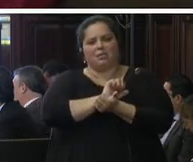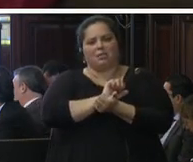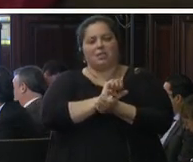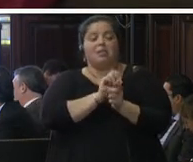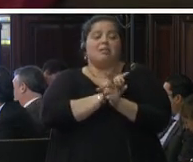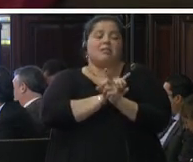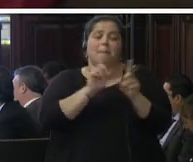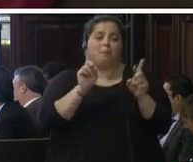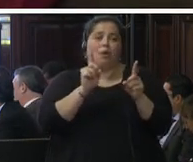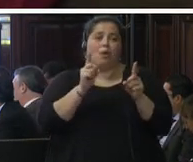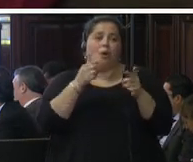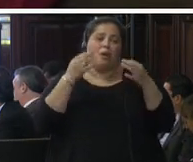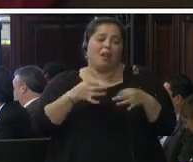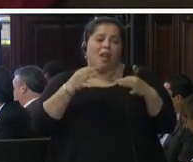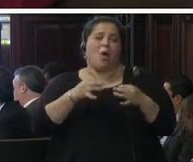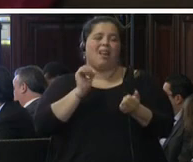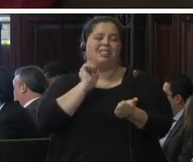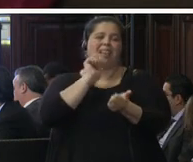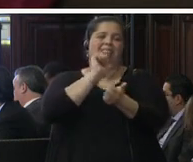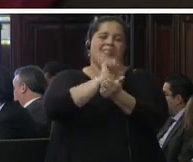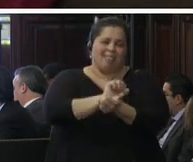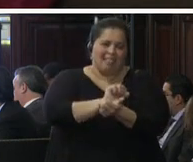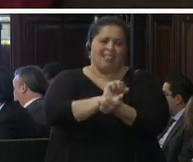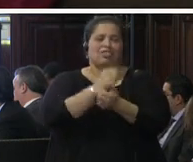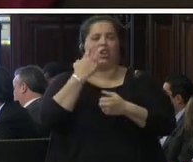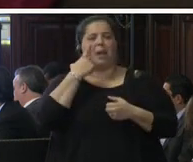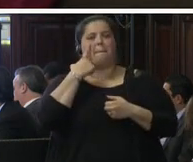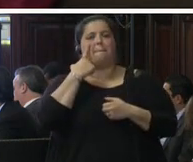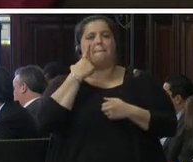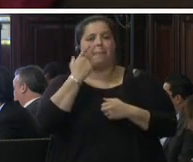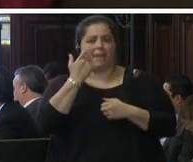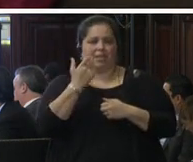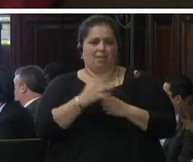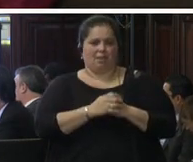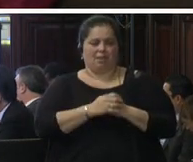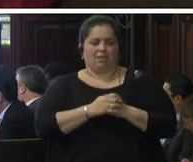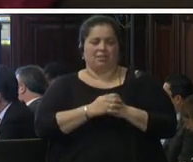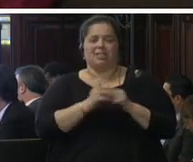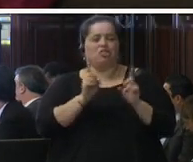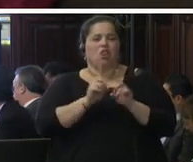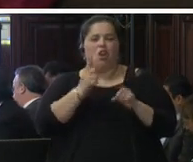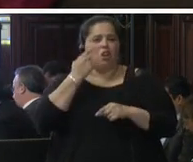preventive detentions I think I heard from the state that the new